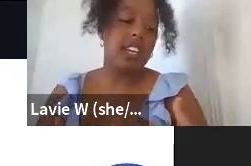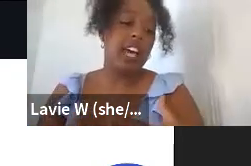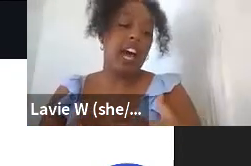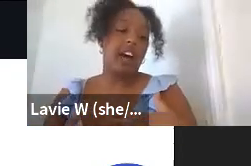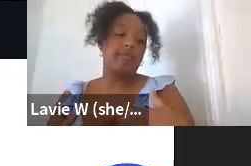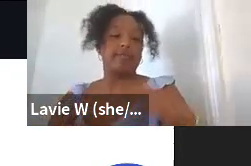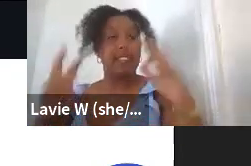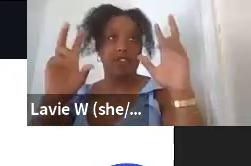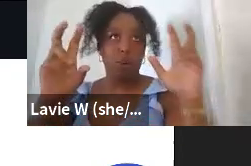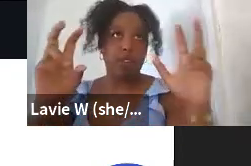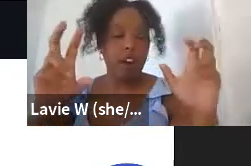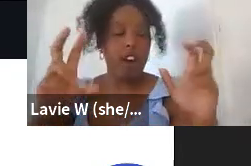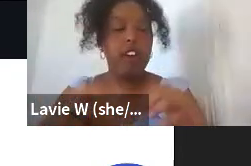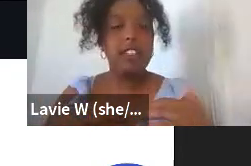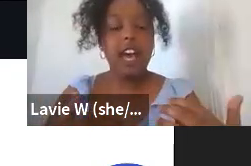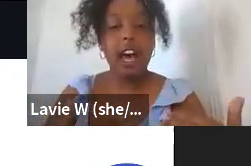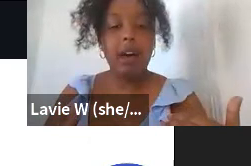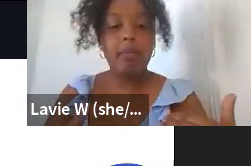art,